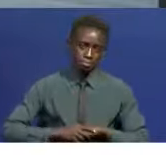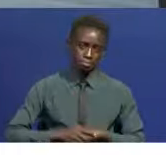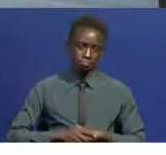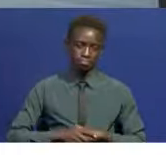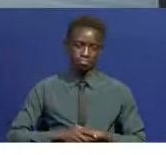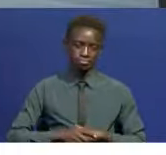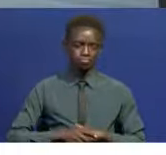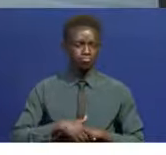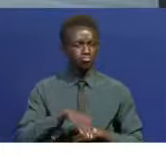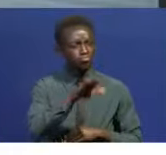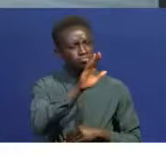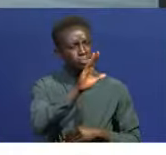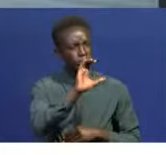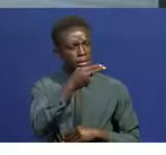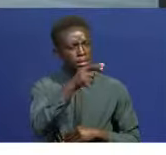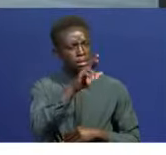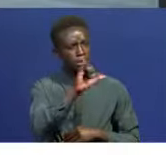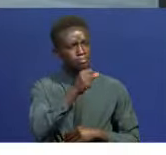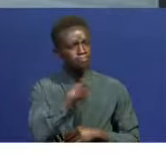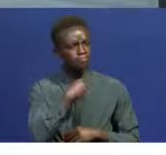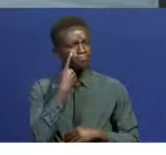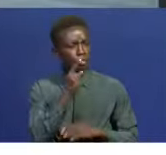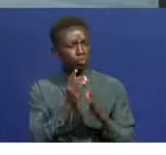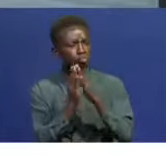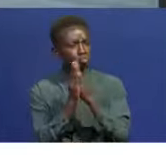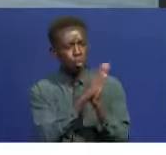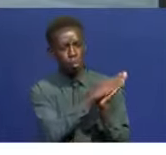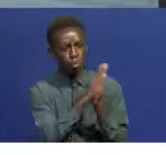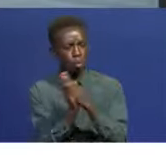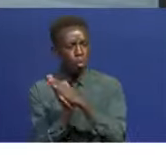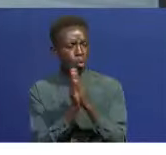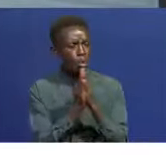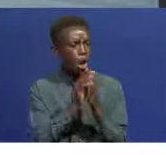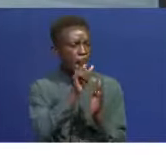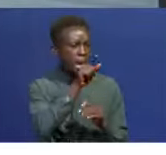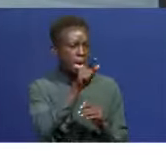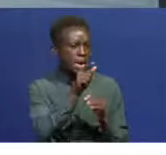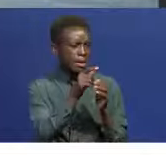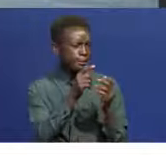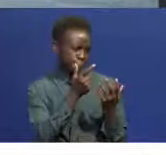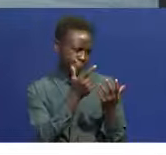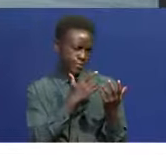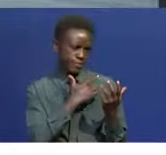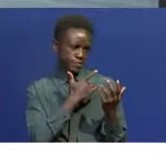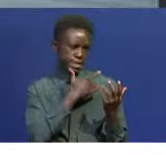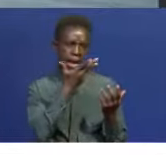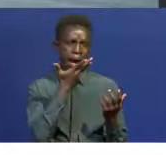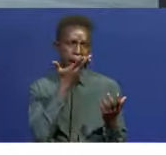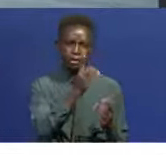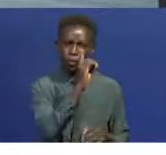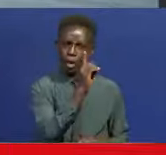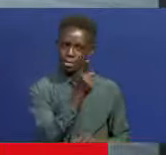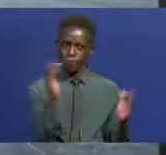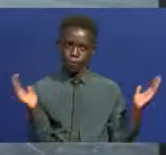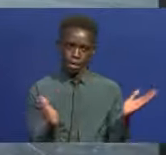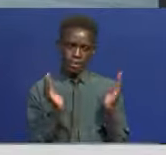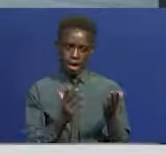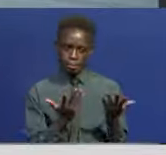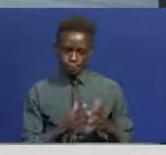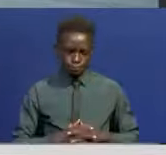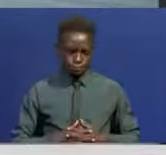the whole conversation has been centered on the welfare. Yes. But still on that act talks about harmonization of